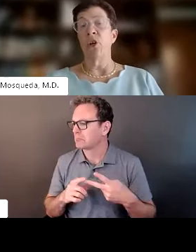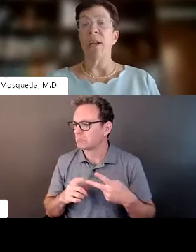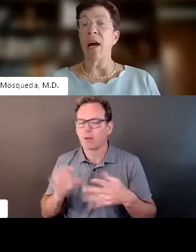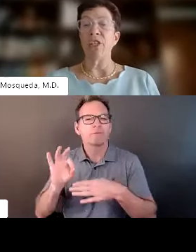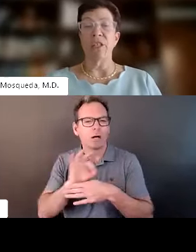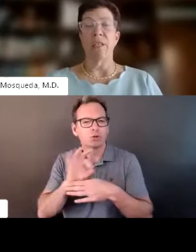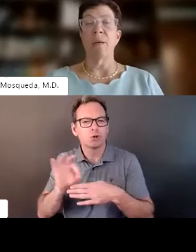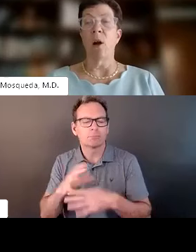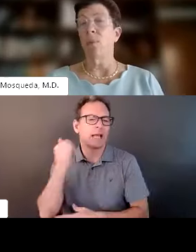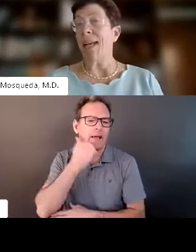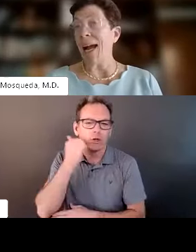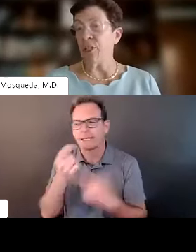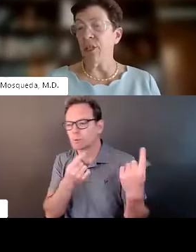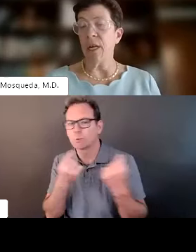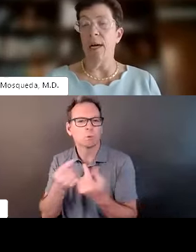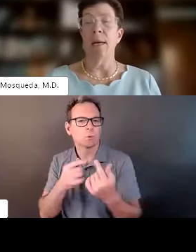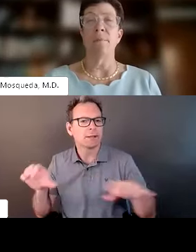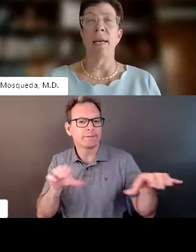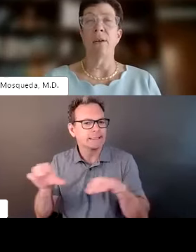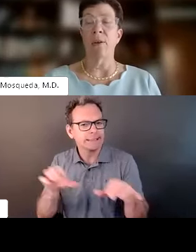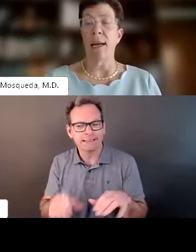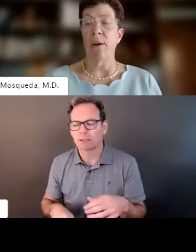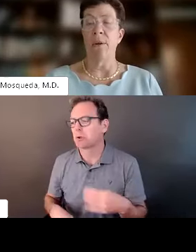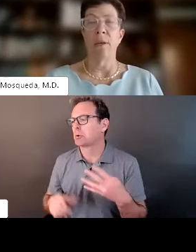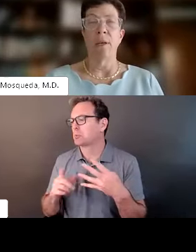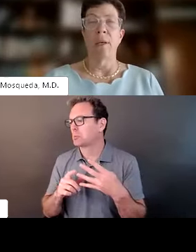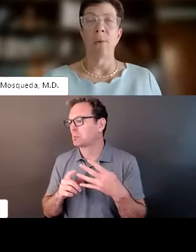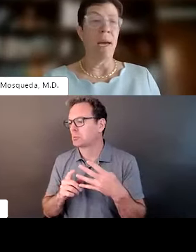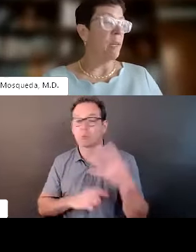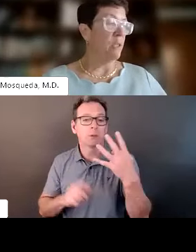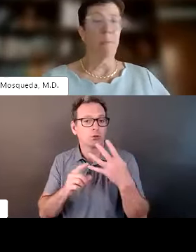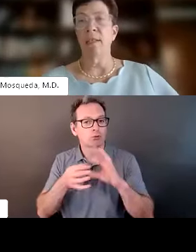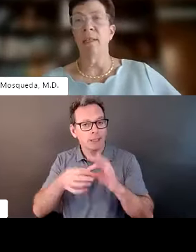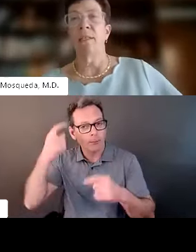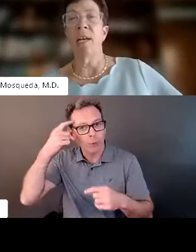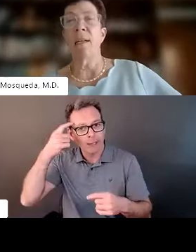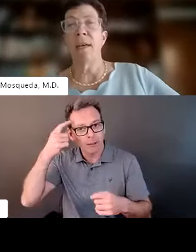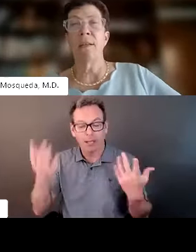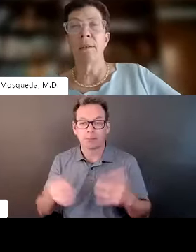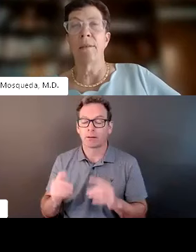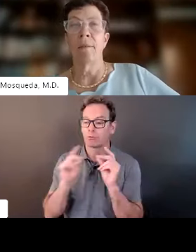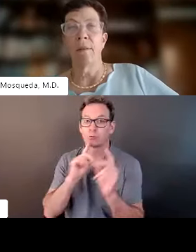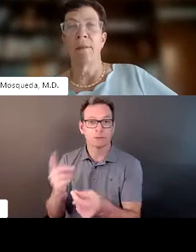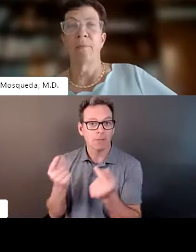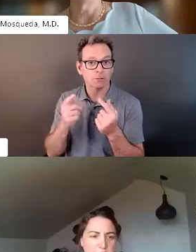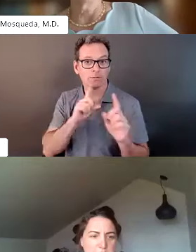In our neurologic system, our reaction time might go down. Do we have any responses in the chat yet?